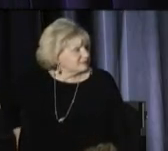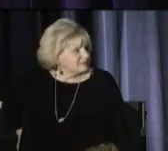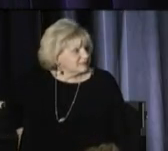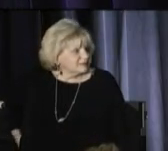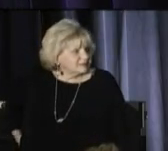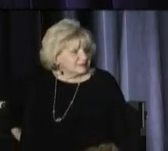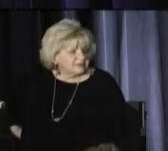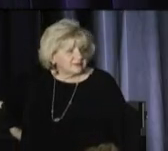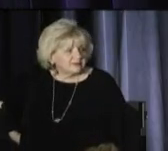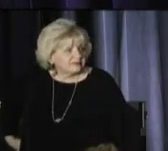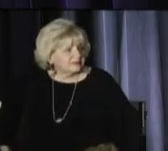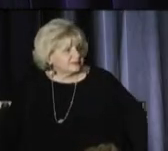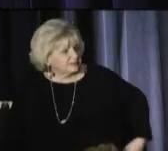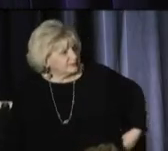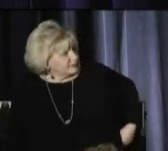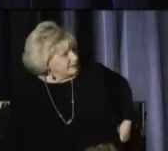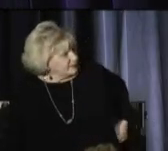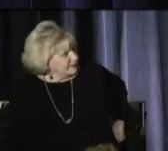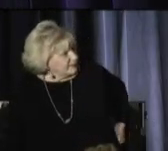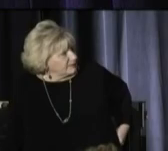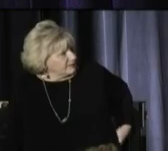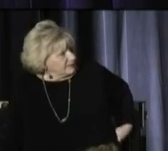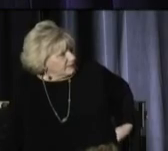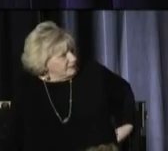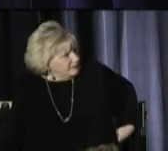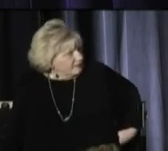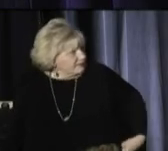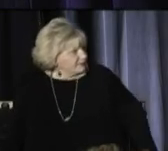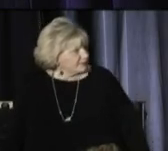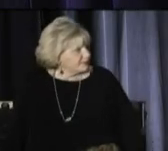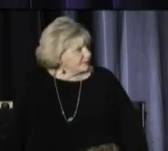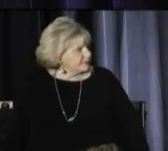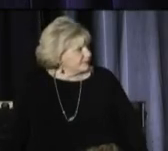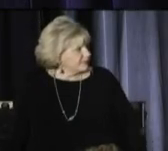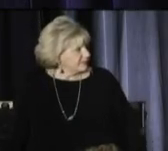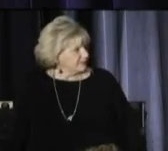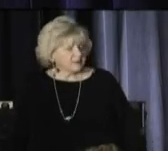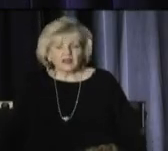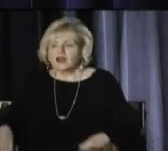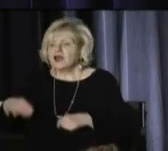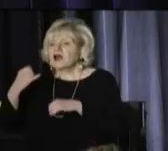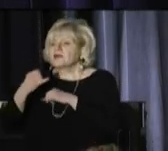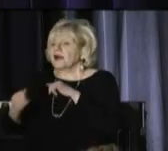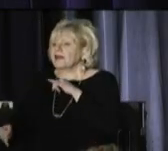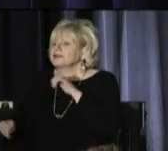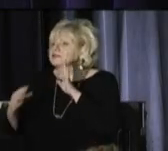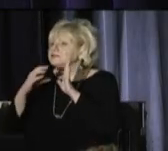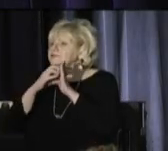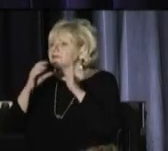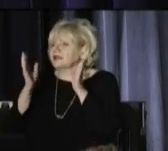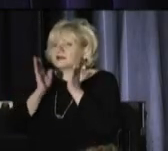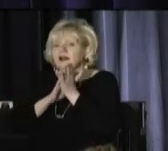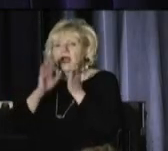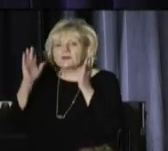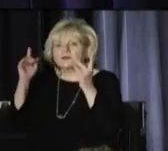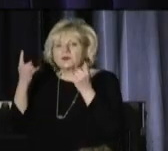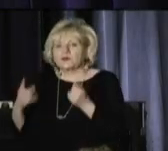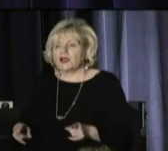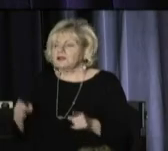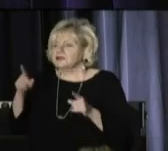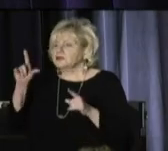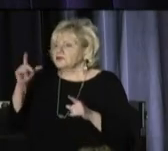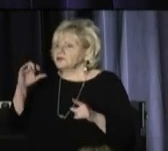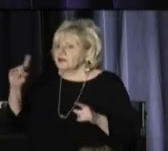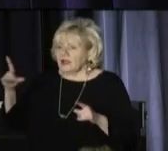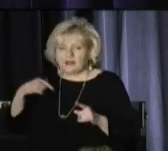And I'm gonna read one last little section from my novel, Clap When You Land. When I first began writing fiction, I